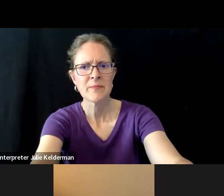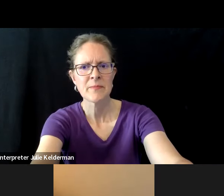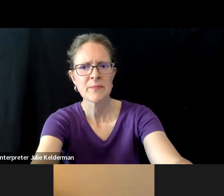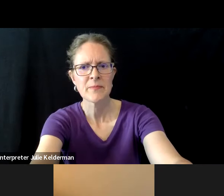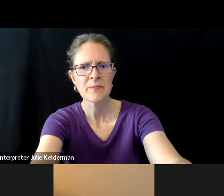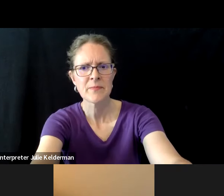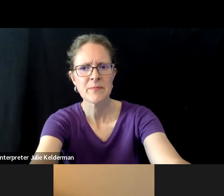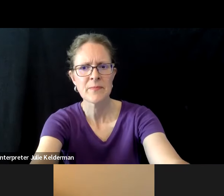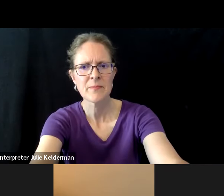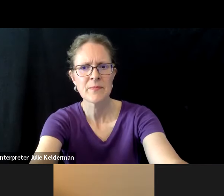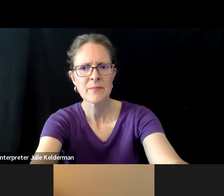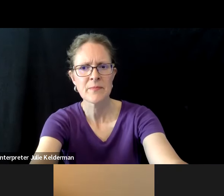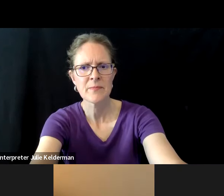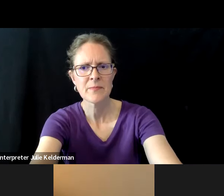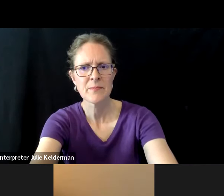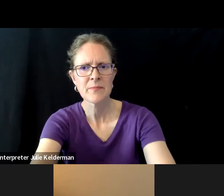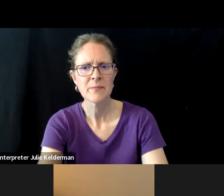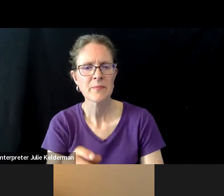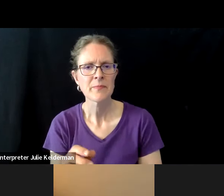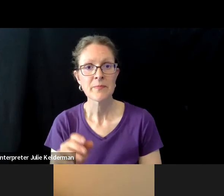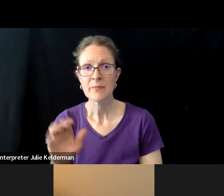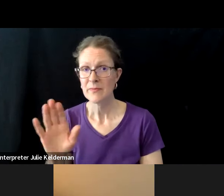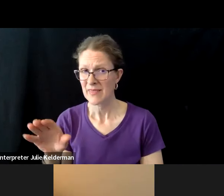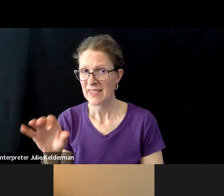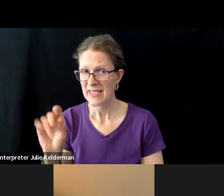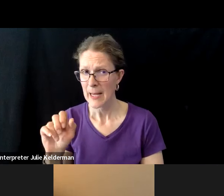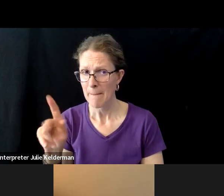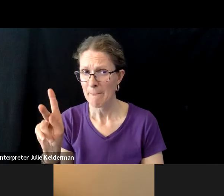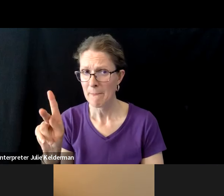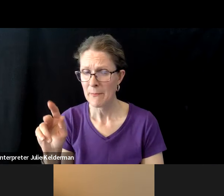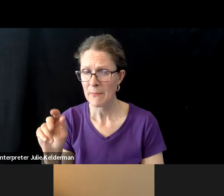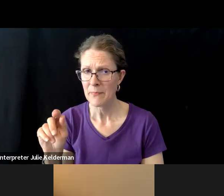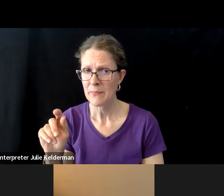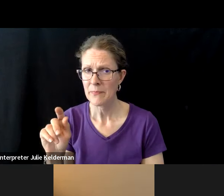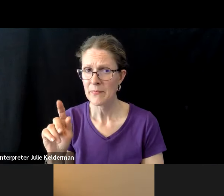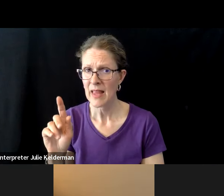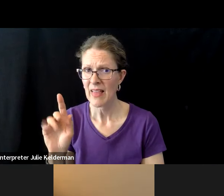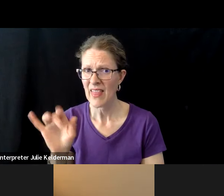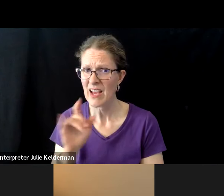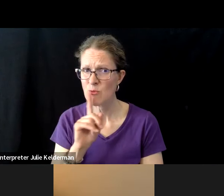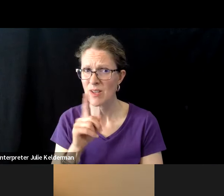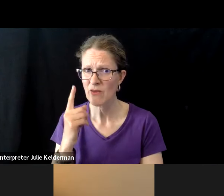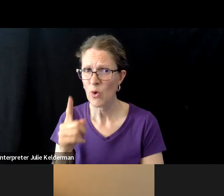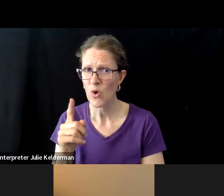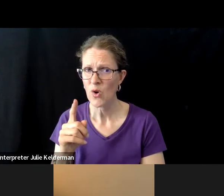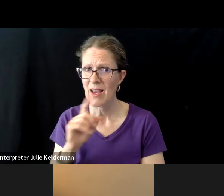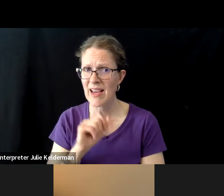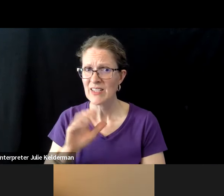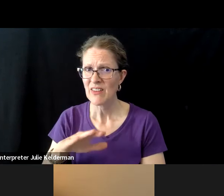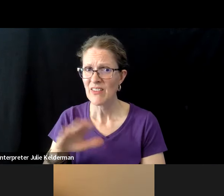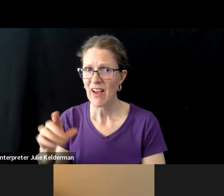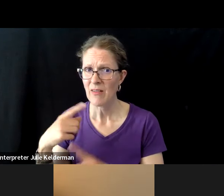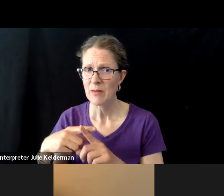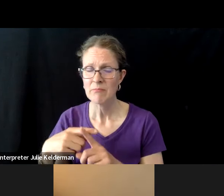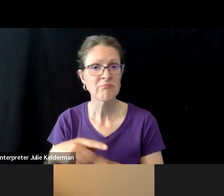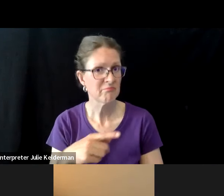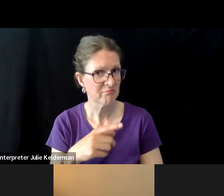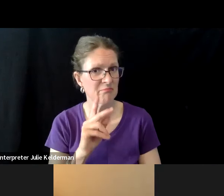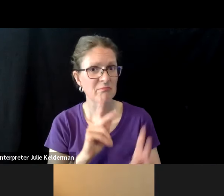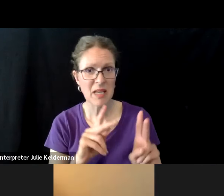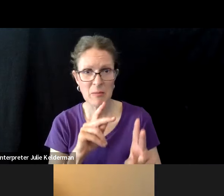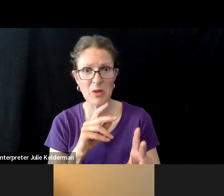But Skip, is that really the market for 55 and older? I know people who are in their 60s running